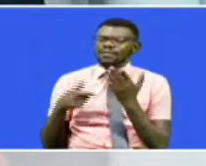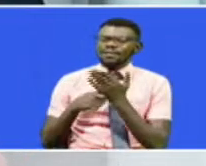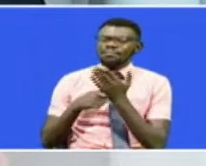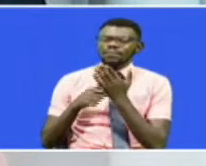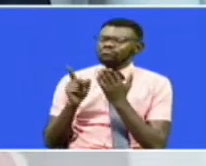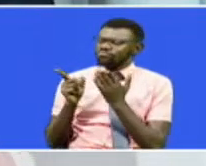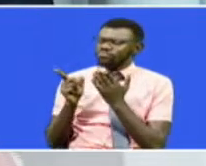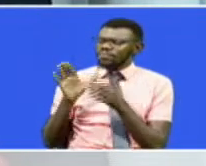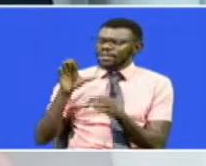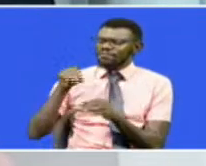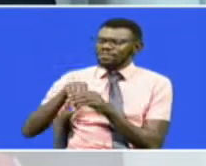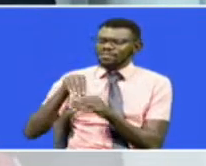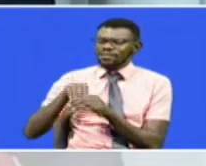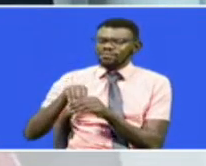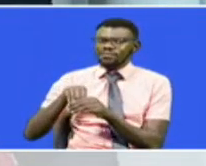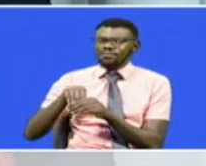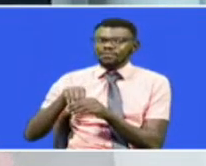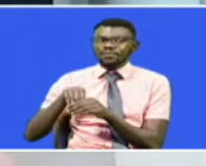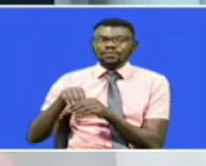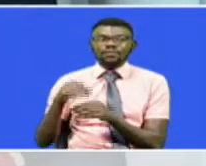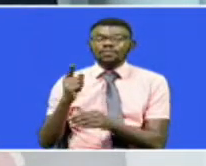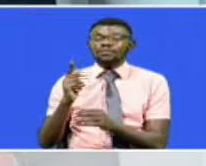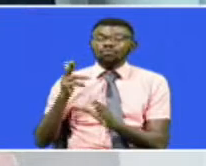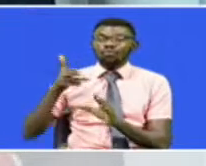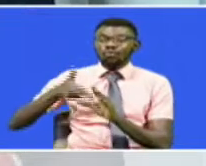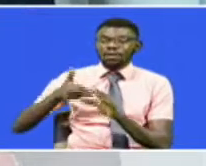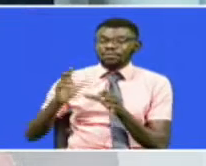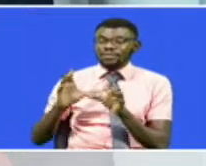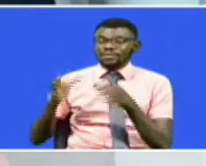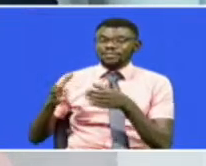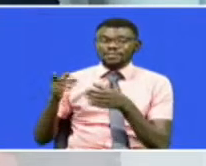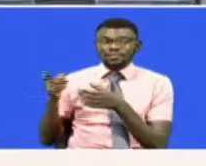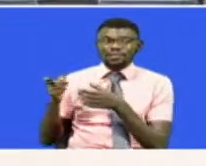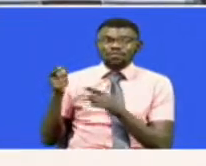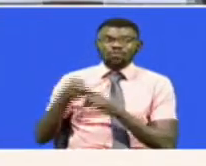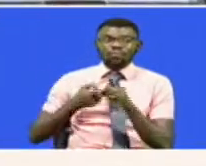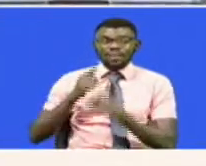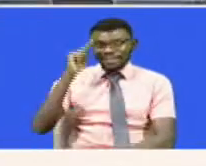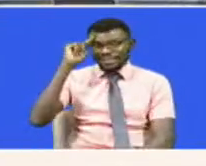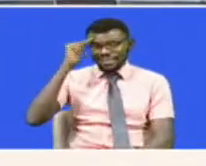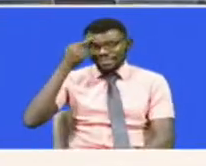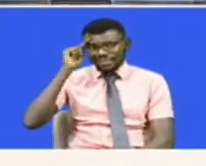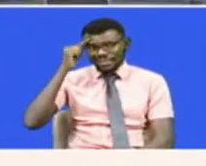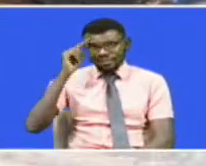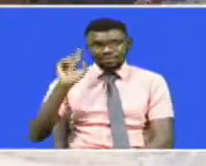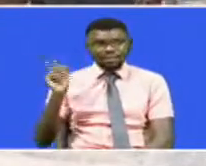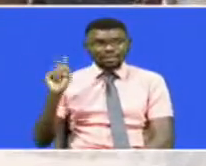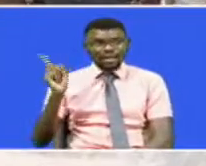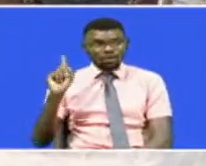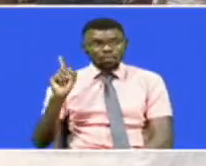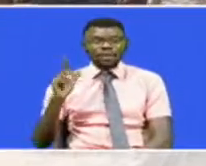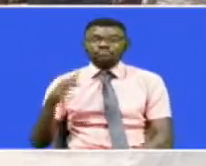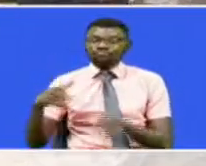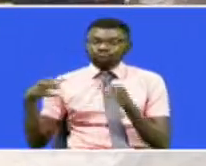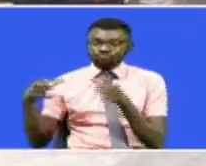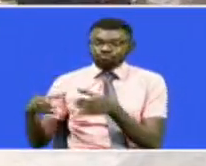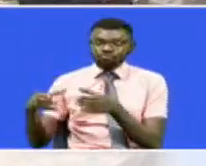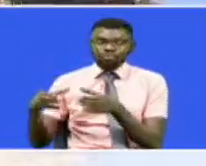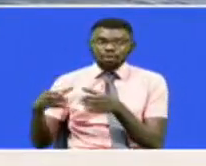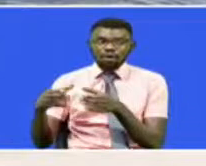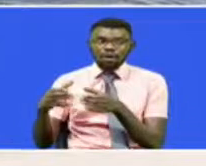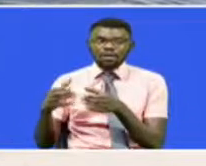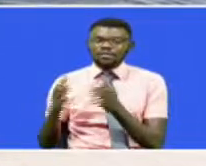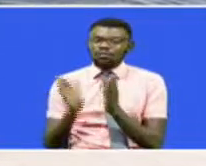overseas investment arm of oil and natural gas corp, also from India, in Nairobi last week. The firm, together with its joint